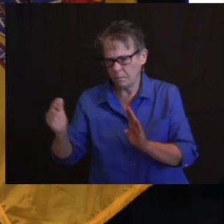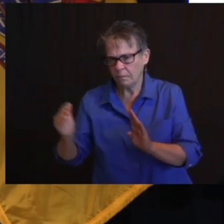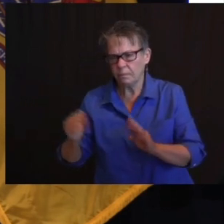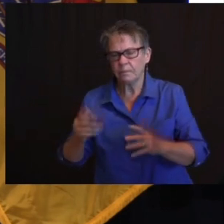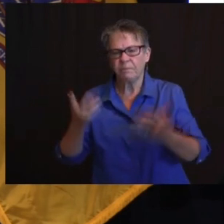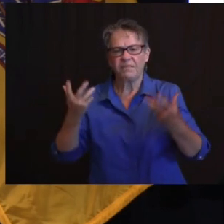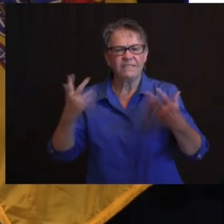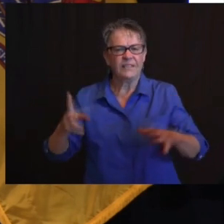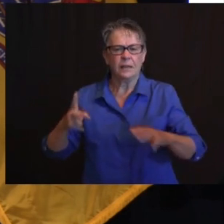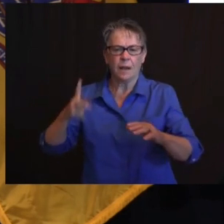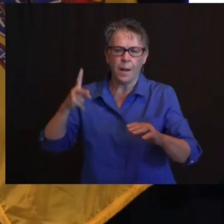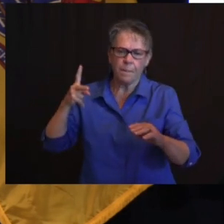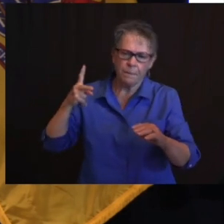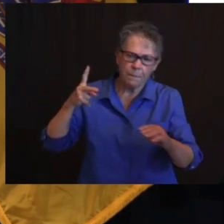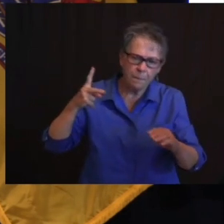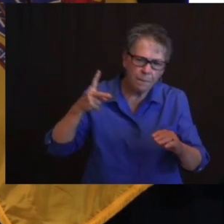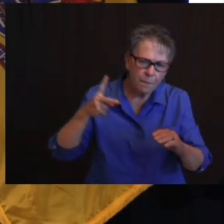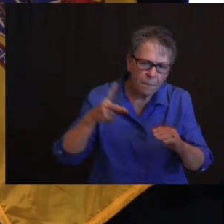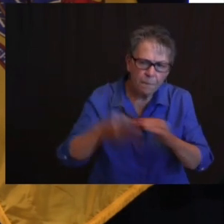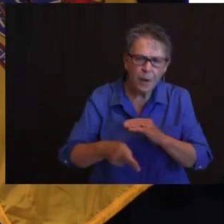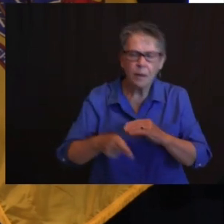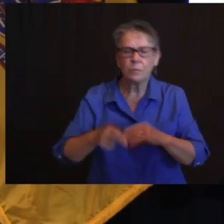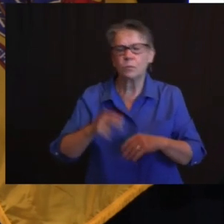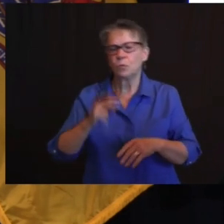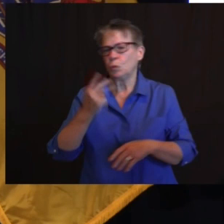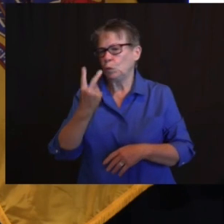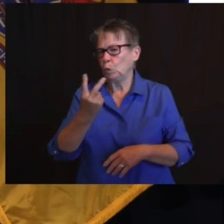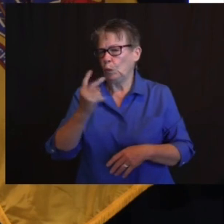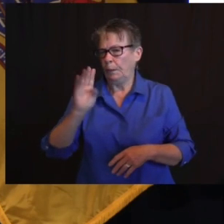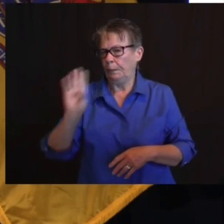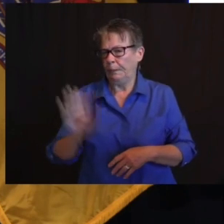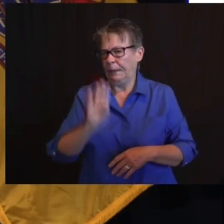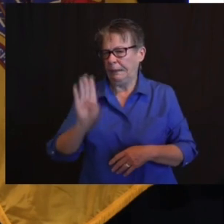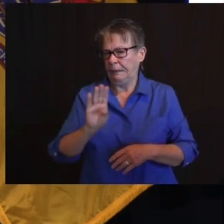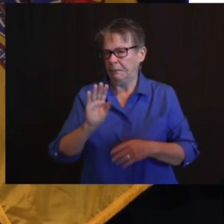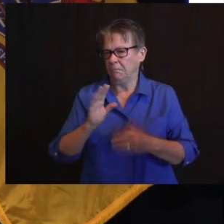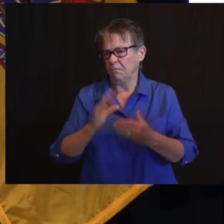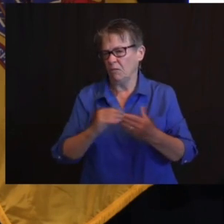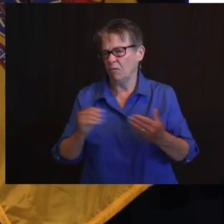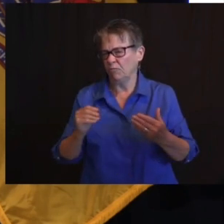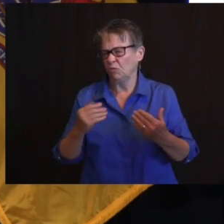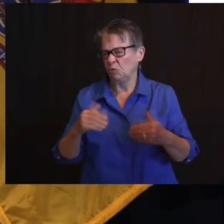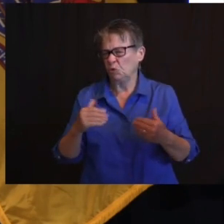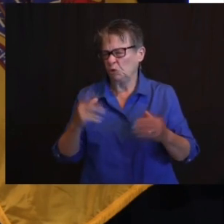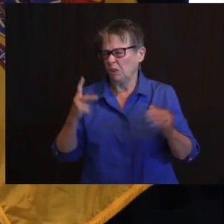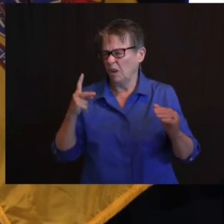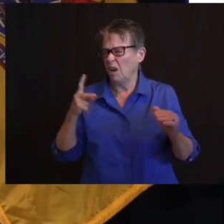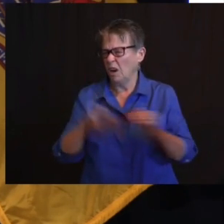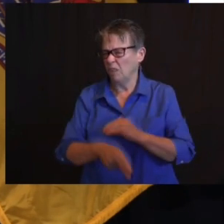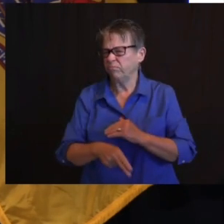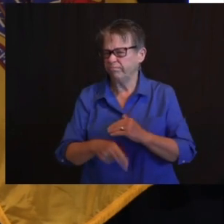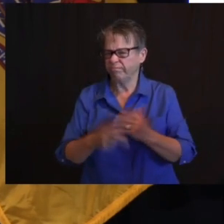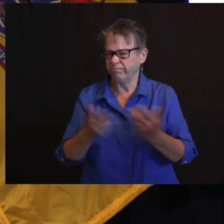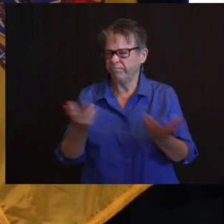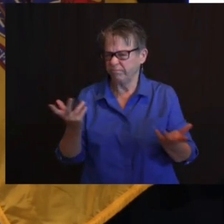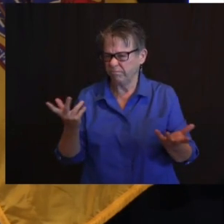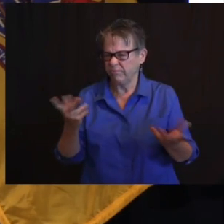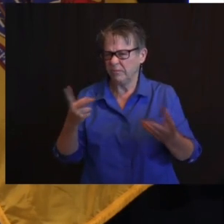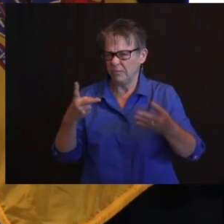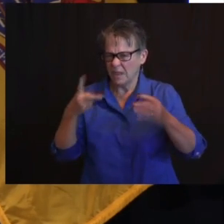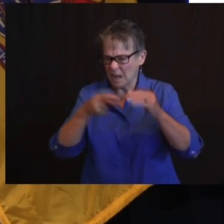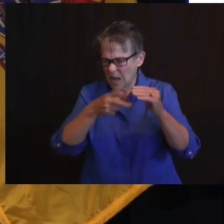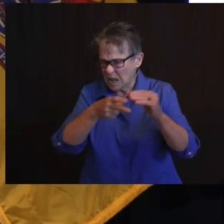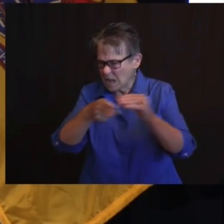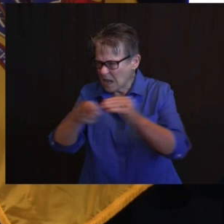list, it is littered with some of our highest priorities. Whether it's related to this moment in